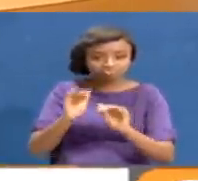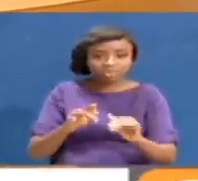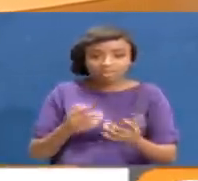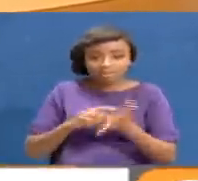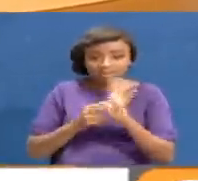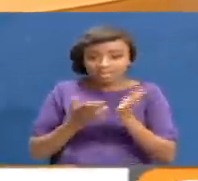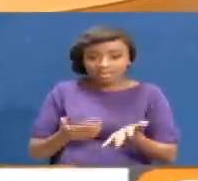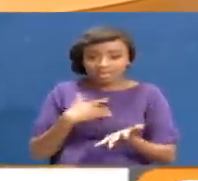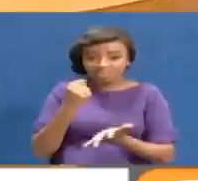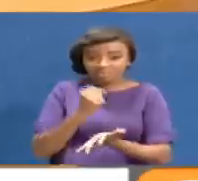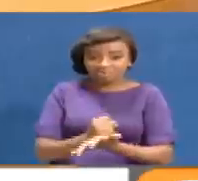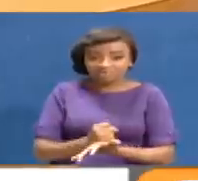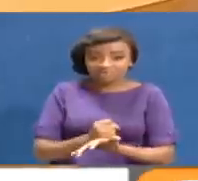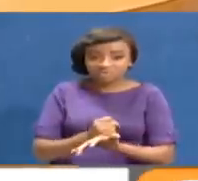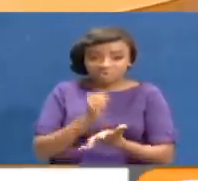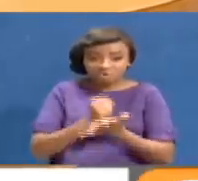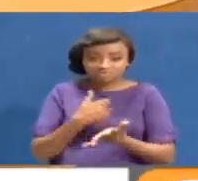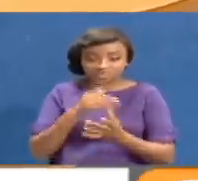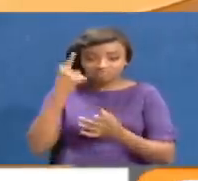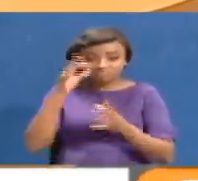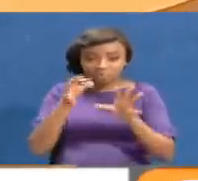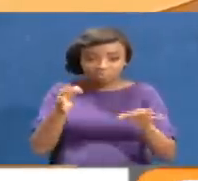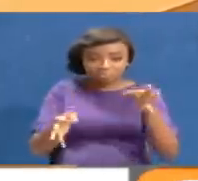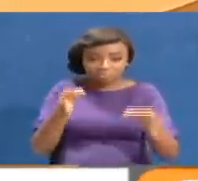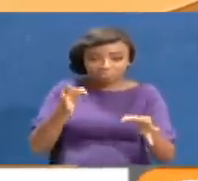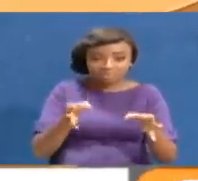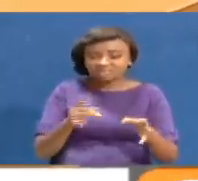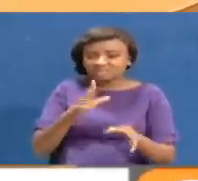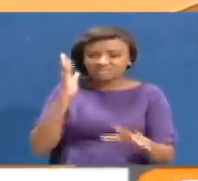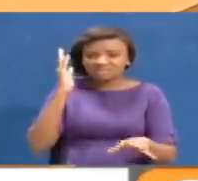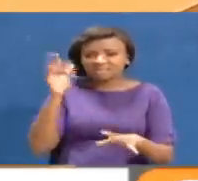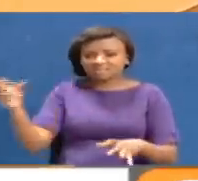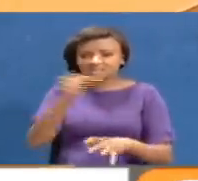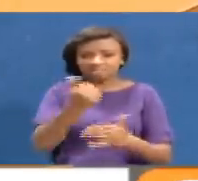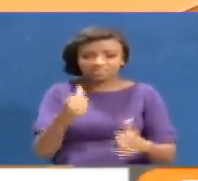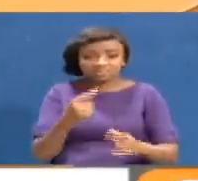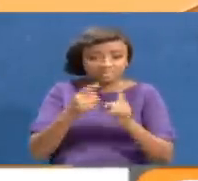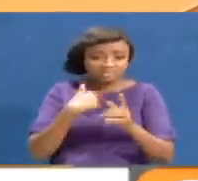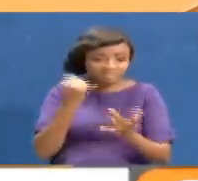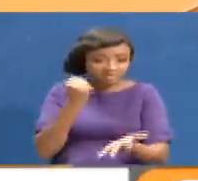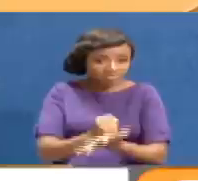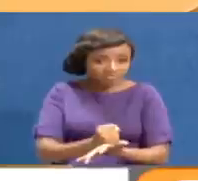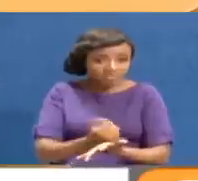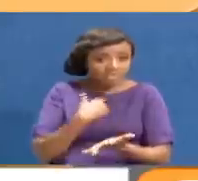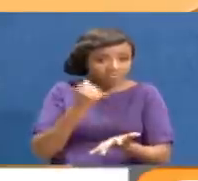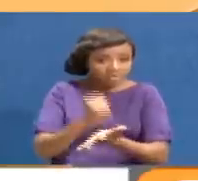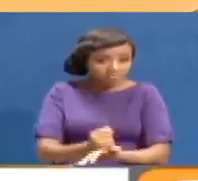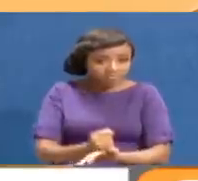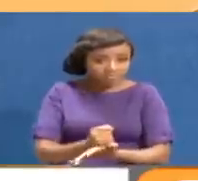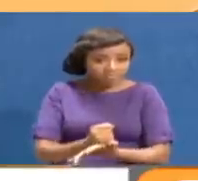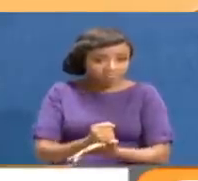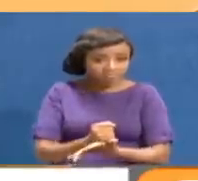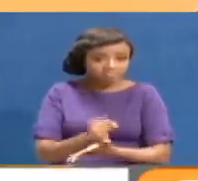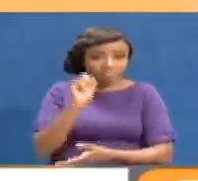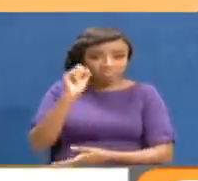an office right now of the ombudsman? But it is not directly appointed, it doesn't directly check. We have an office. The judiciary, yes. We have an office.